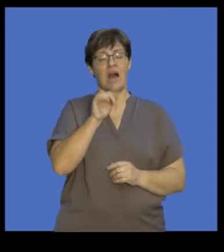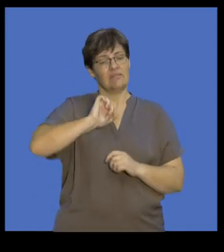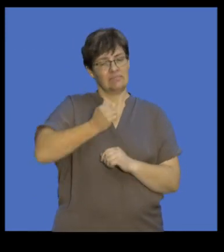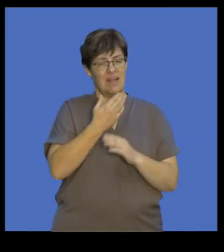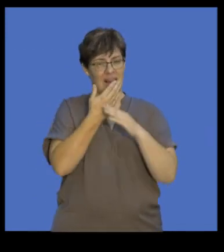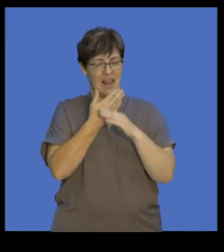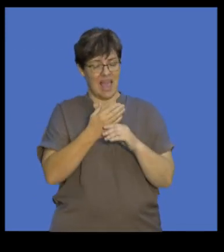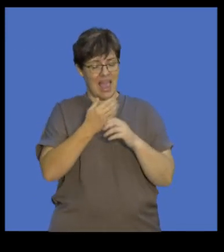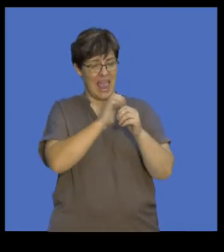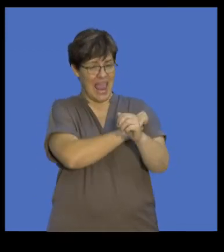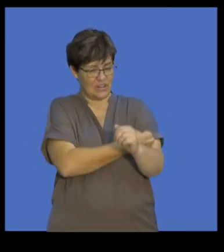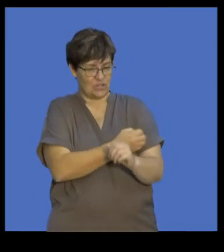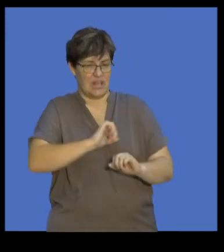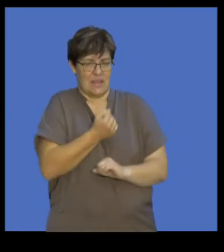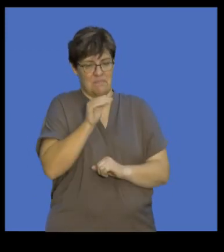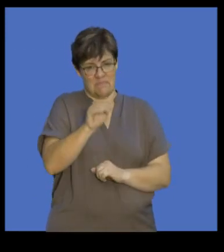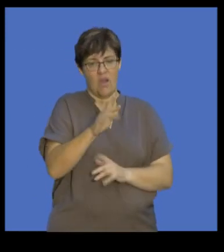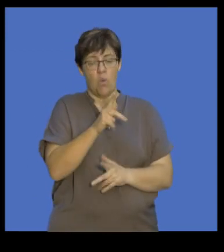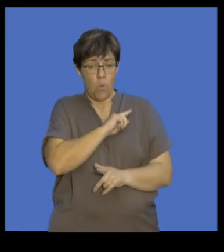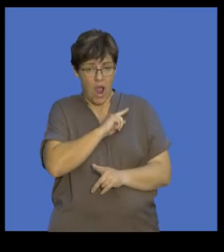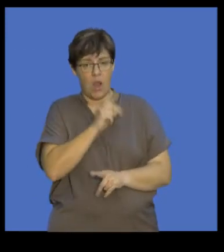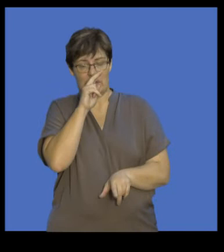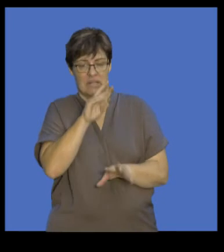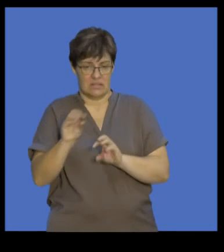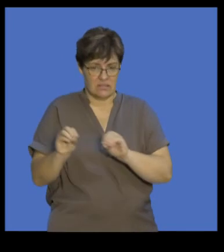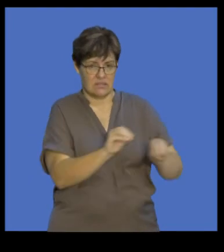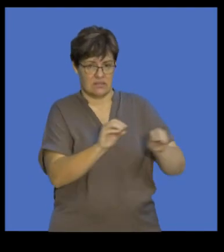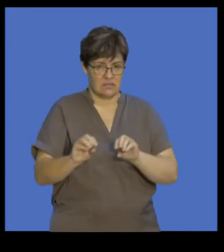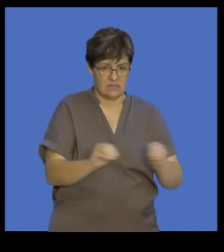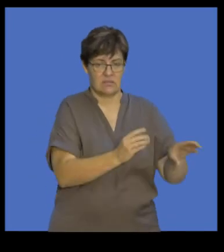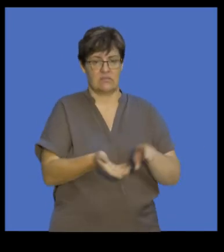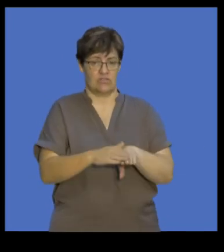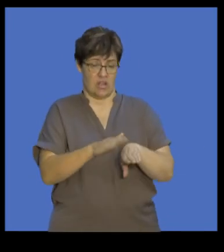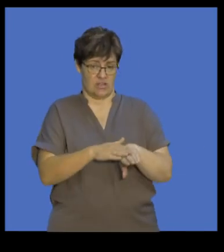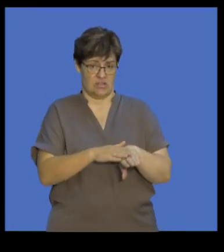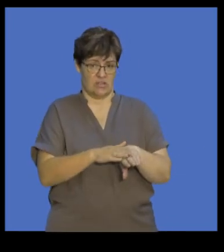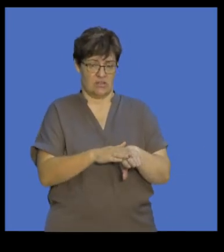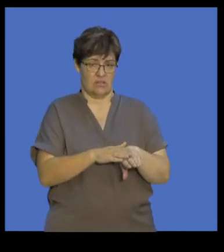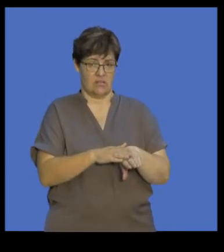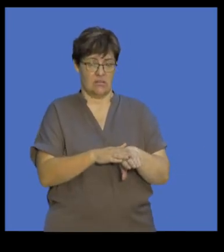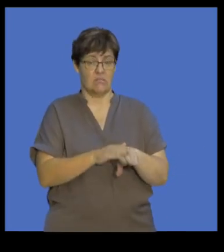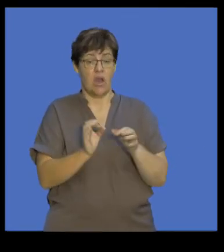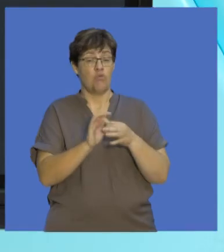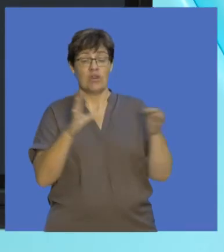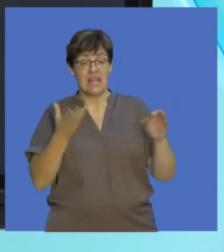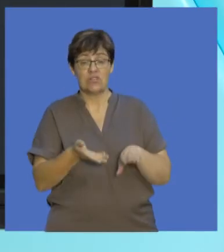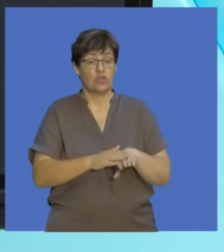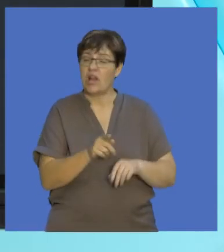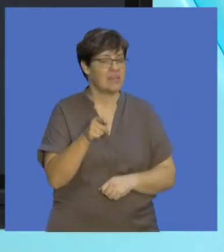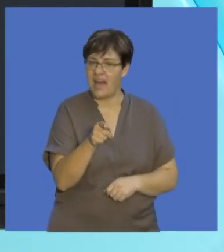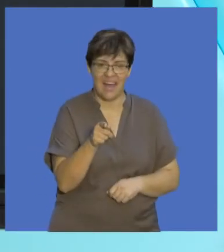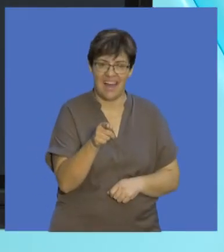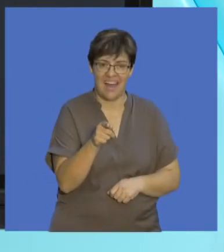a limited amount of energy, okay, for moving charges. So the battery does not release charge. Once